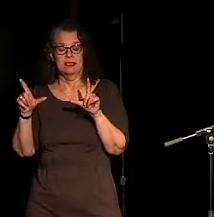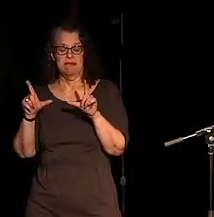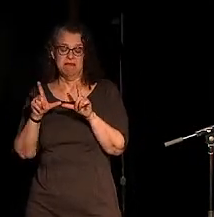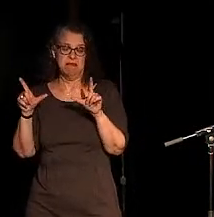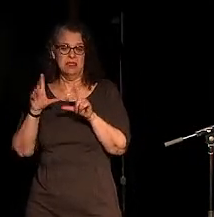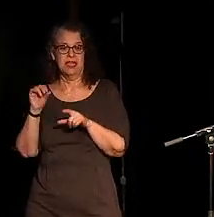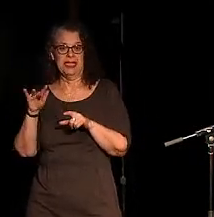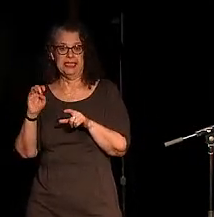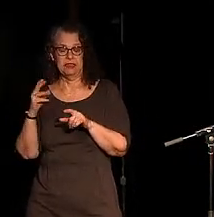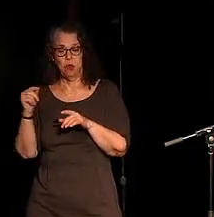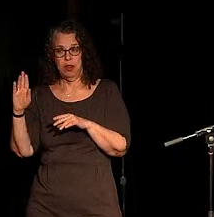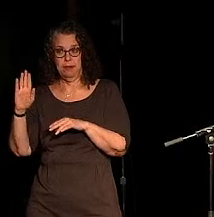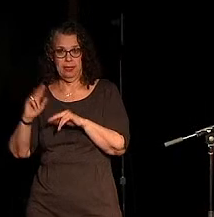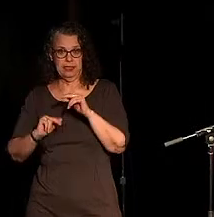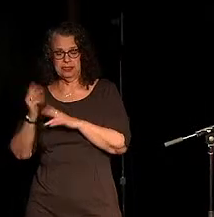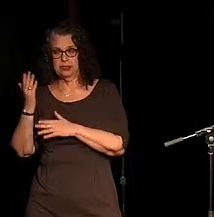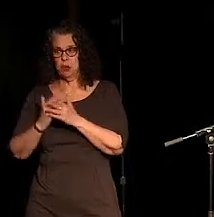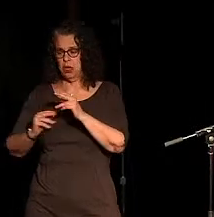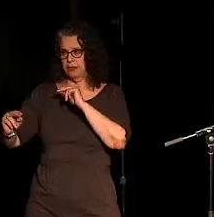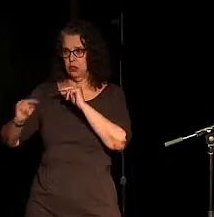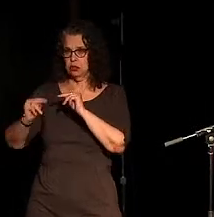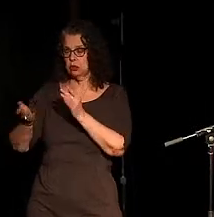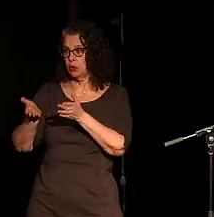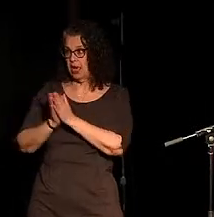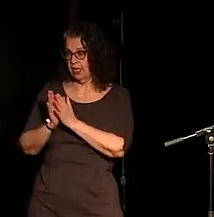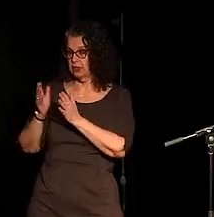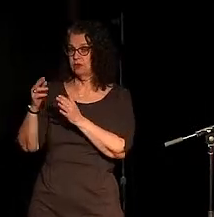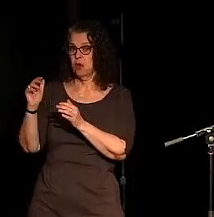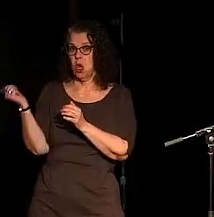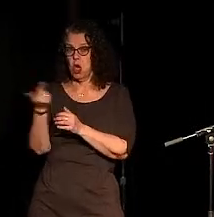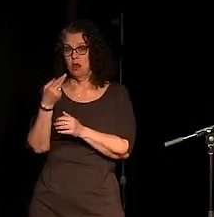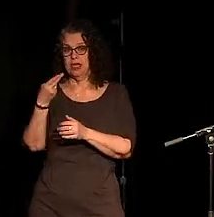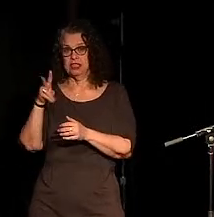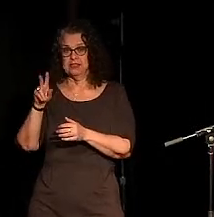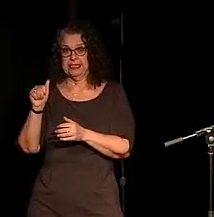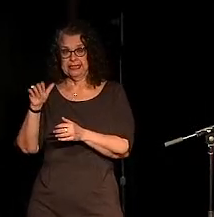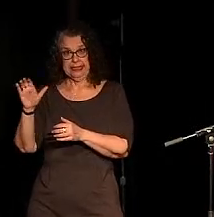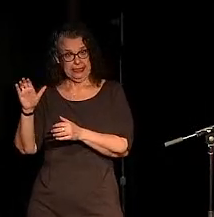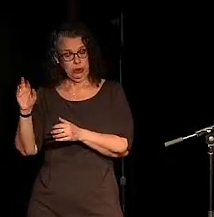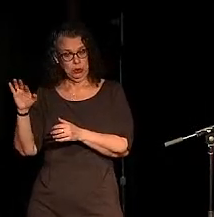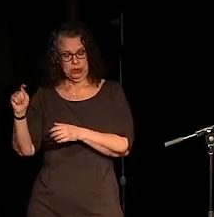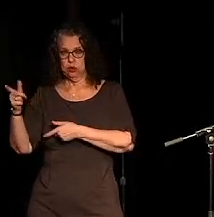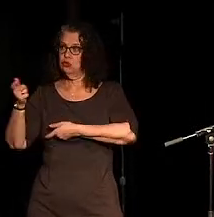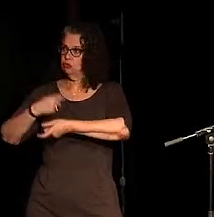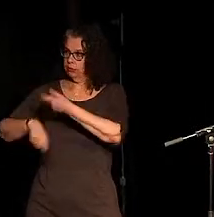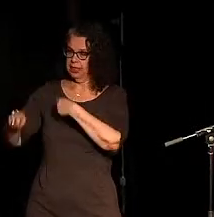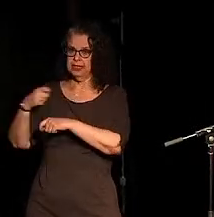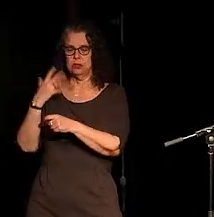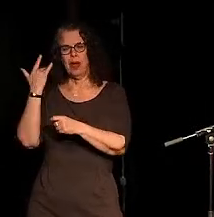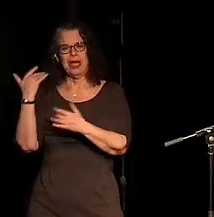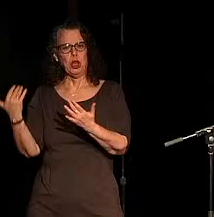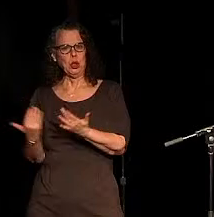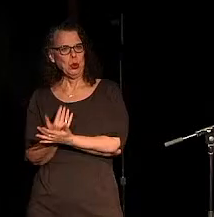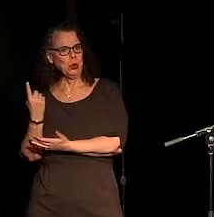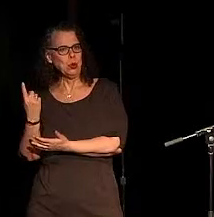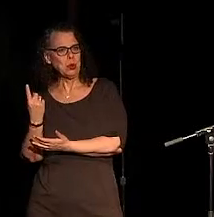negotiation, we asked for all HVAC units to be replaced because the newer ones